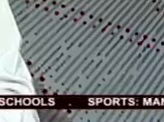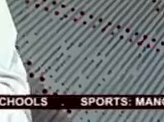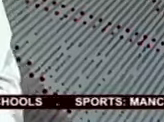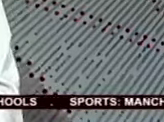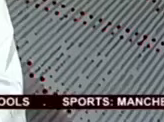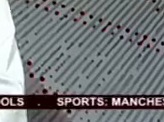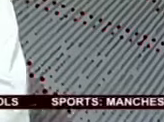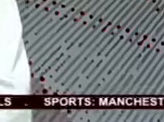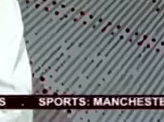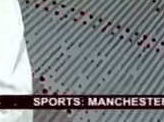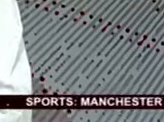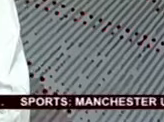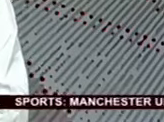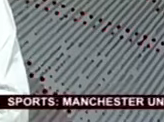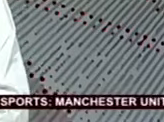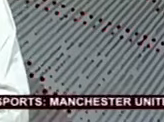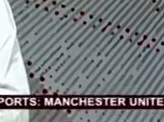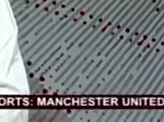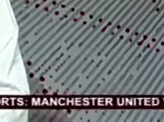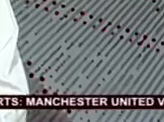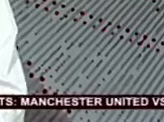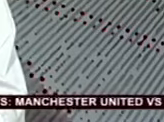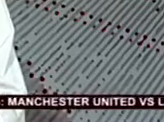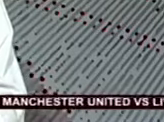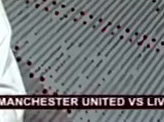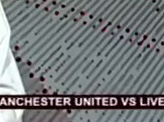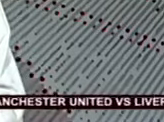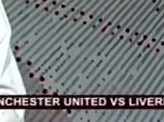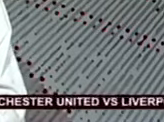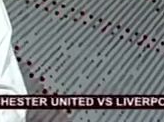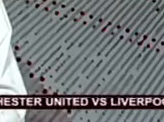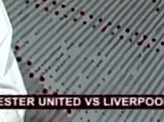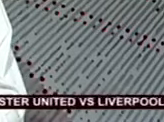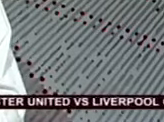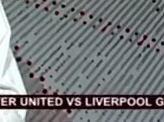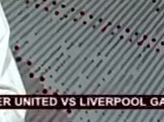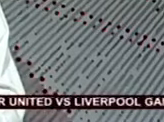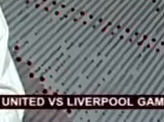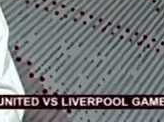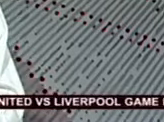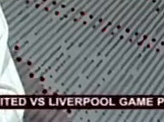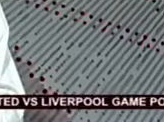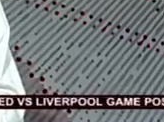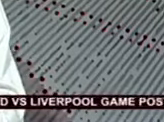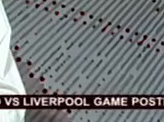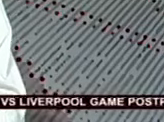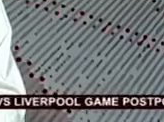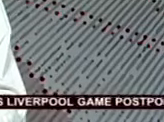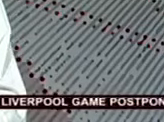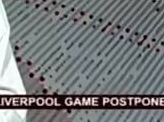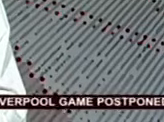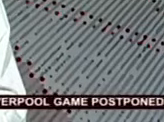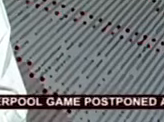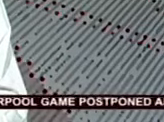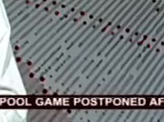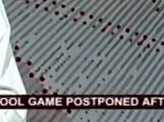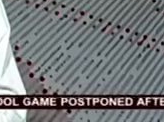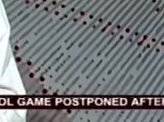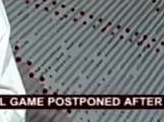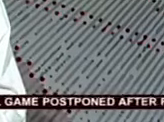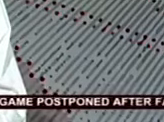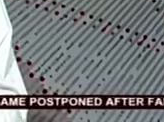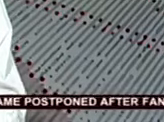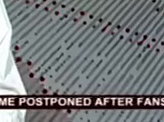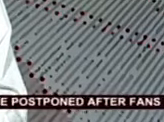min botale o alqur'ana karaw nyo seyanyinto kibarol ya yitandi ko min siata dalasi wuli keme nyonti wolle